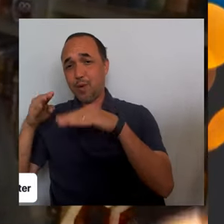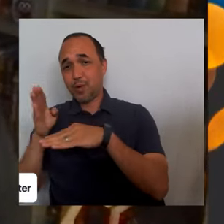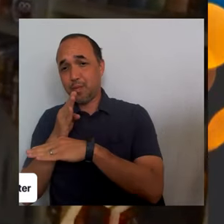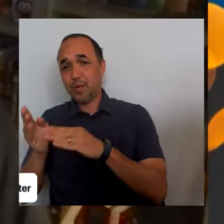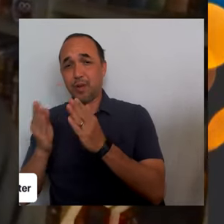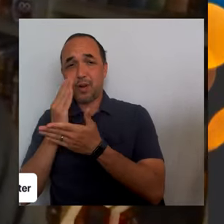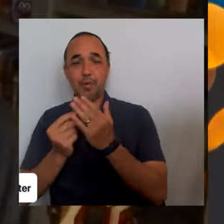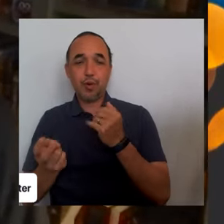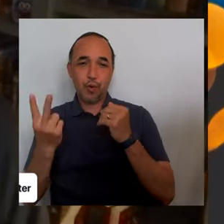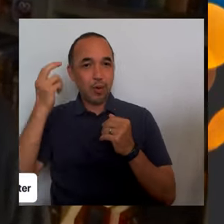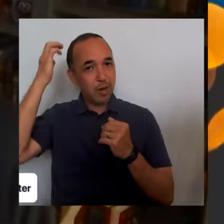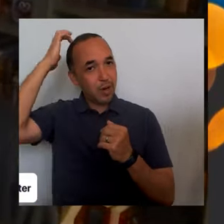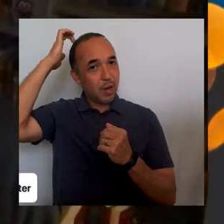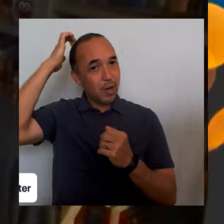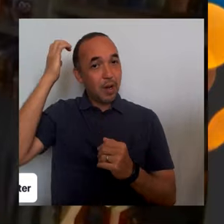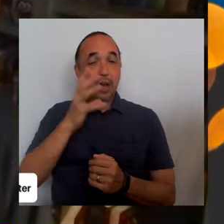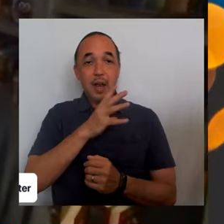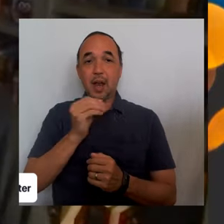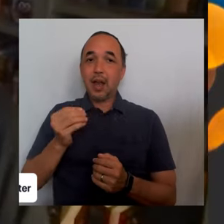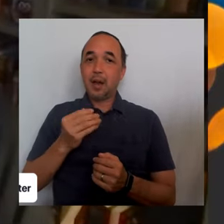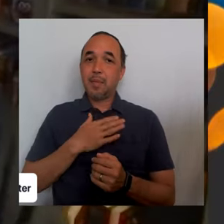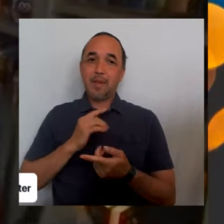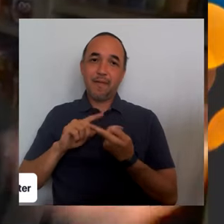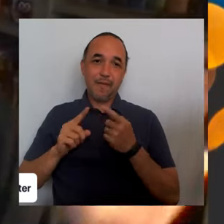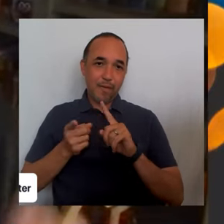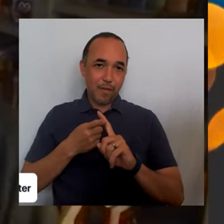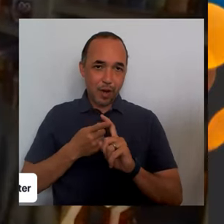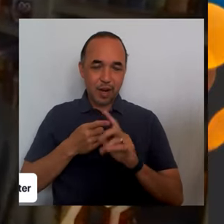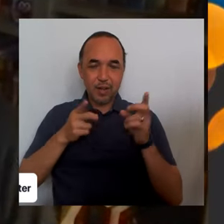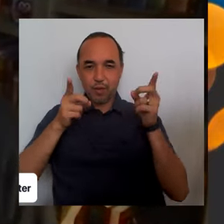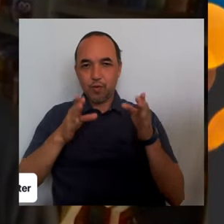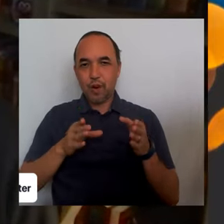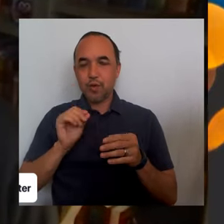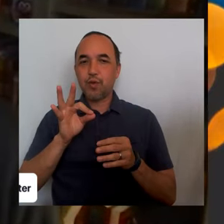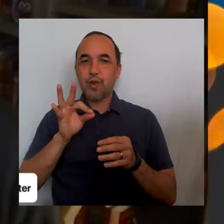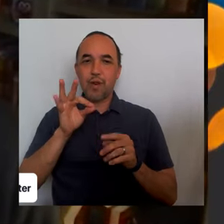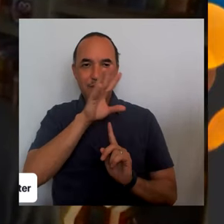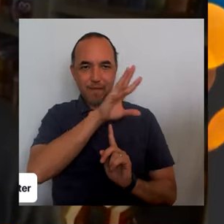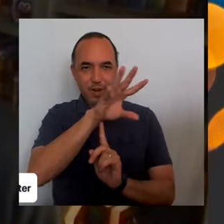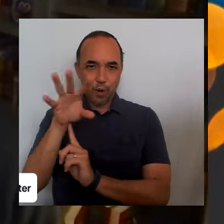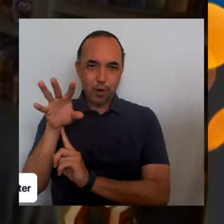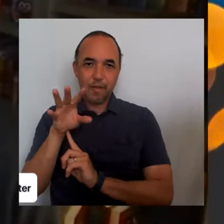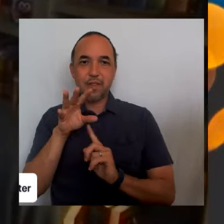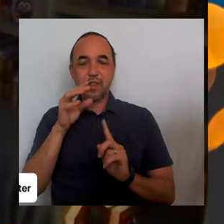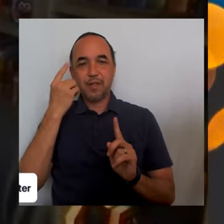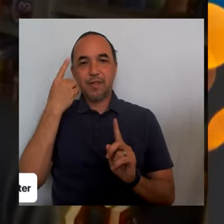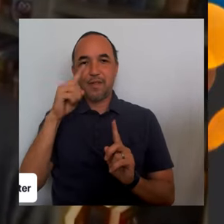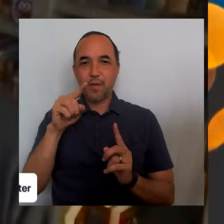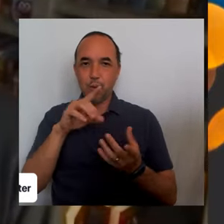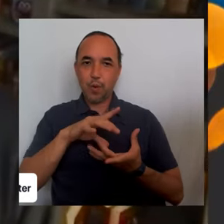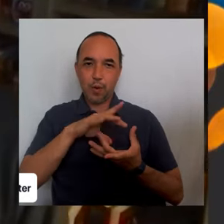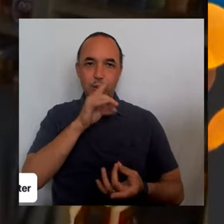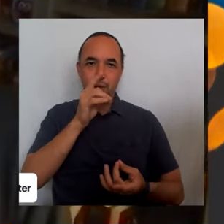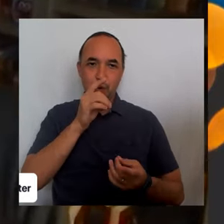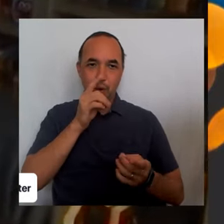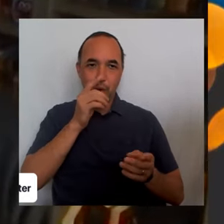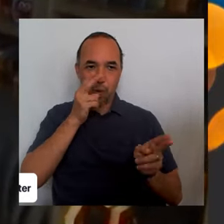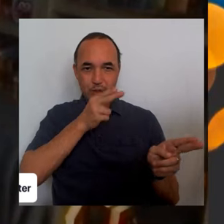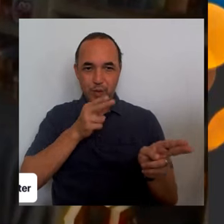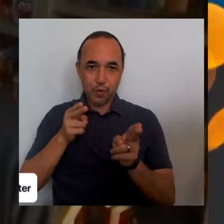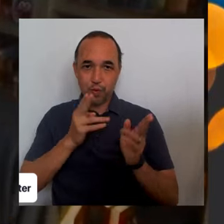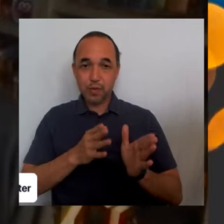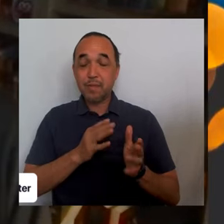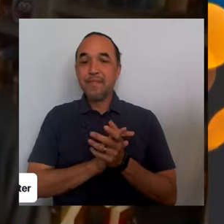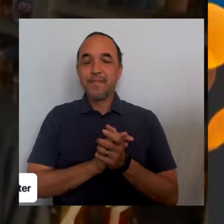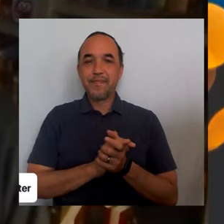director of photography on Ghost Hunters and does a bunch of Kendall and his wife, Vera. We